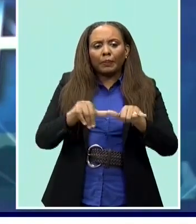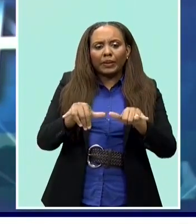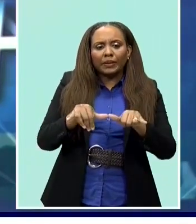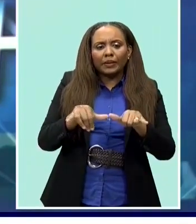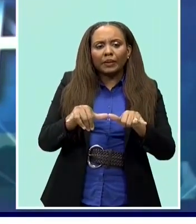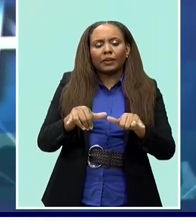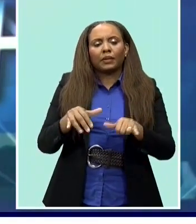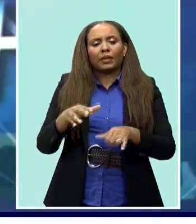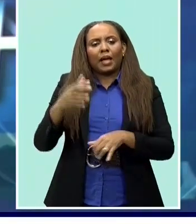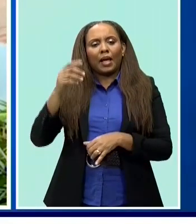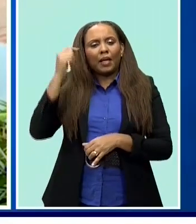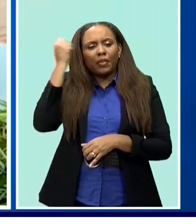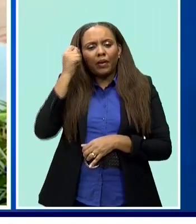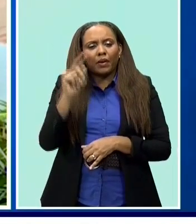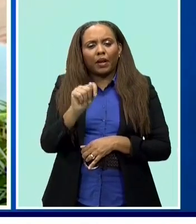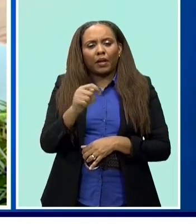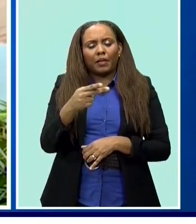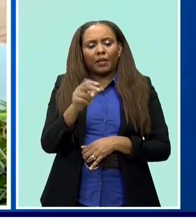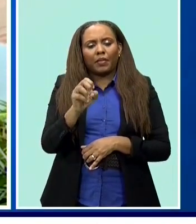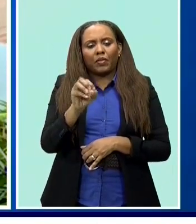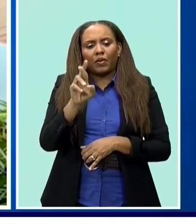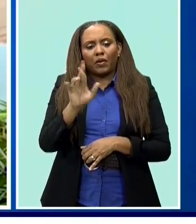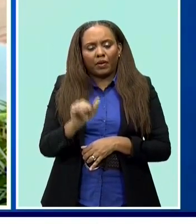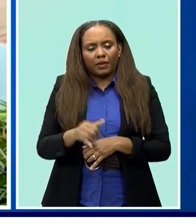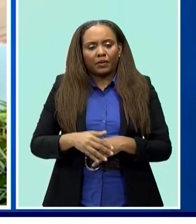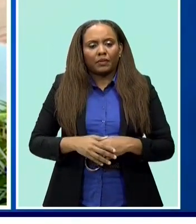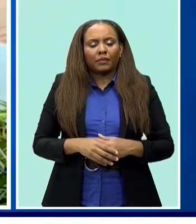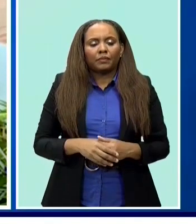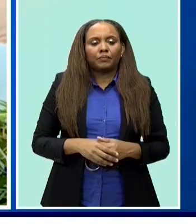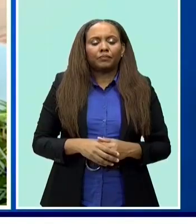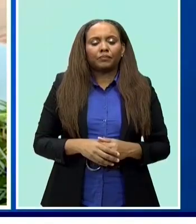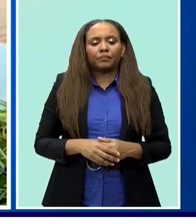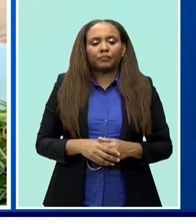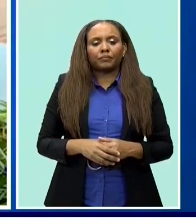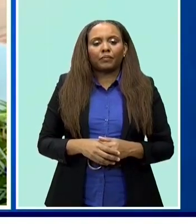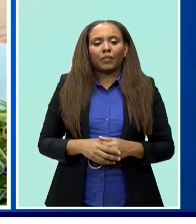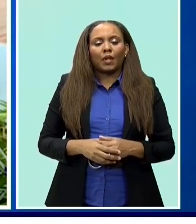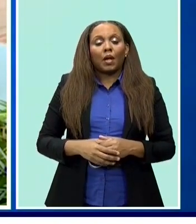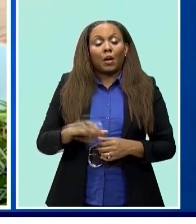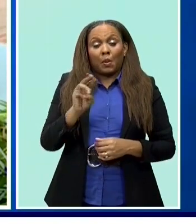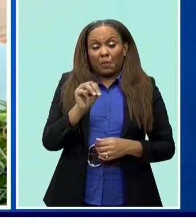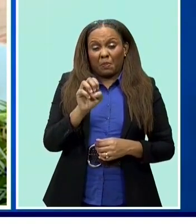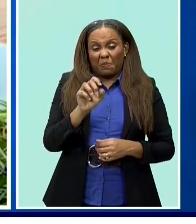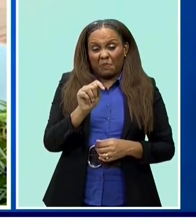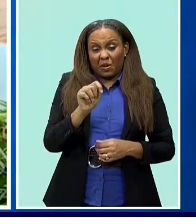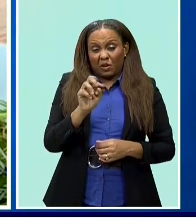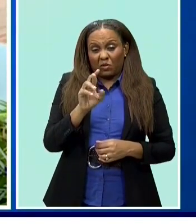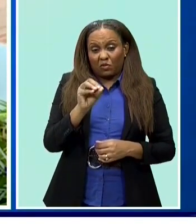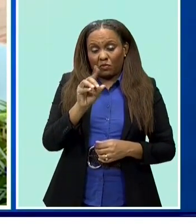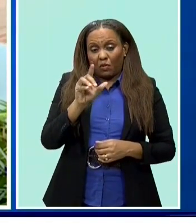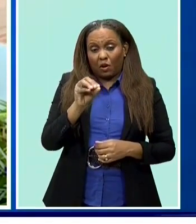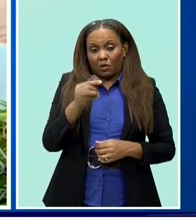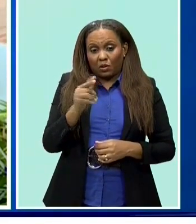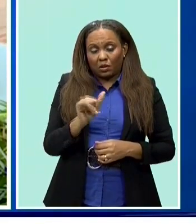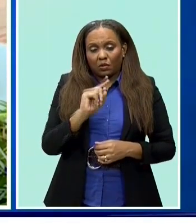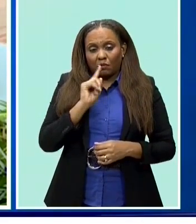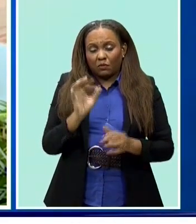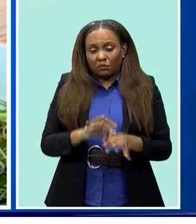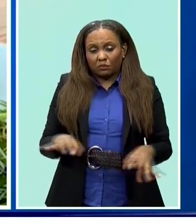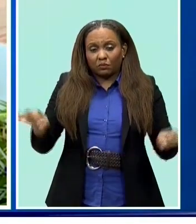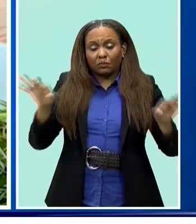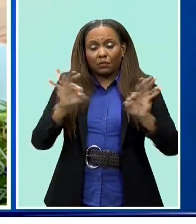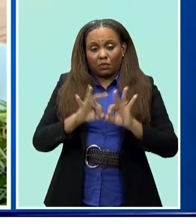measurement. One of the key components of a national quality infrastructure is metrology. And as a member of the CARIFORUM